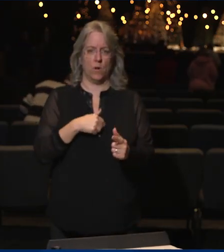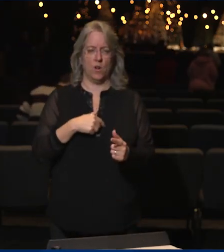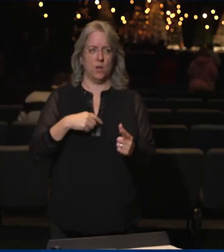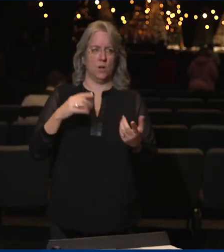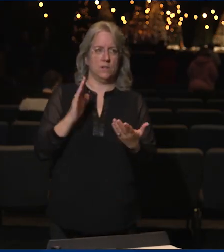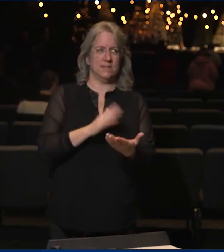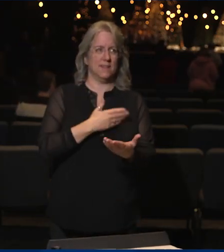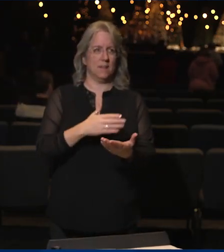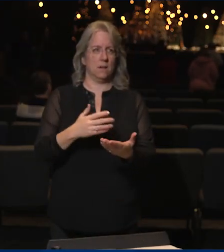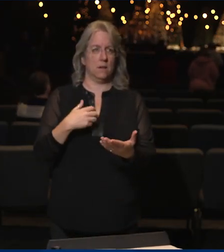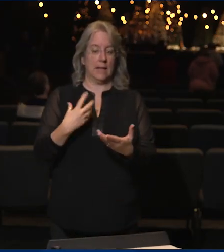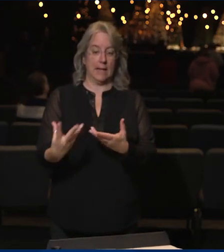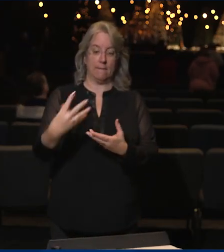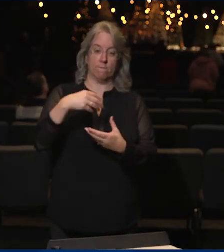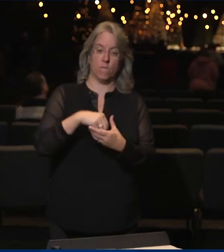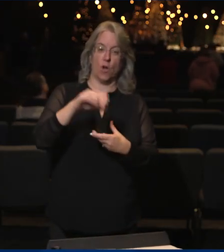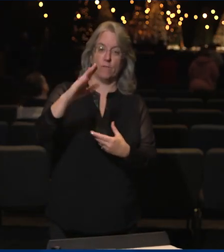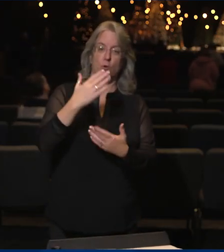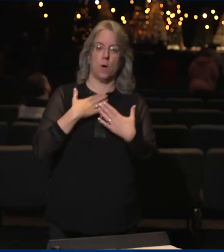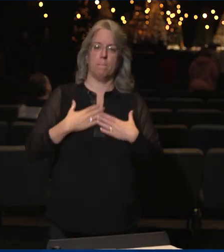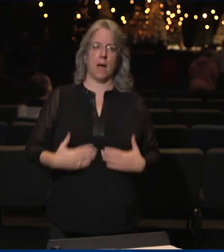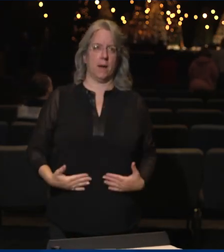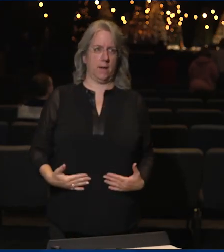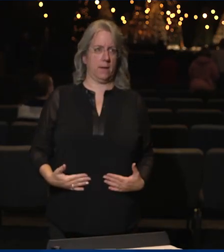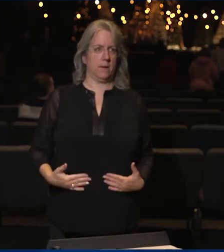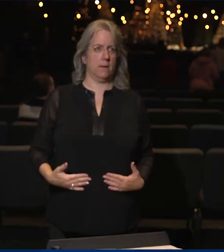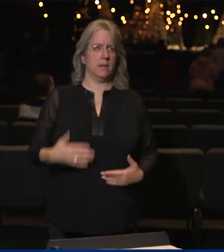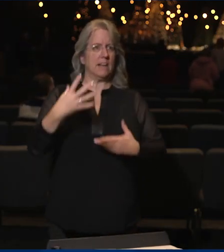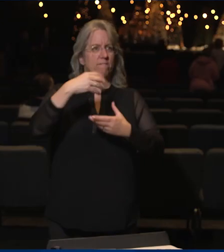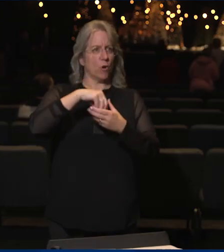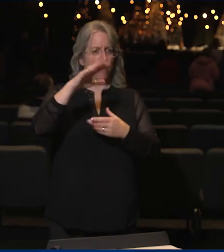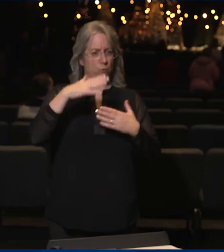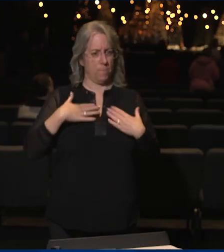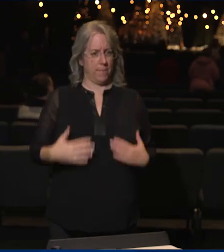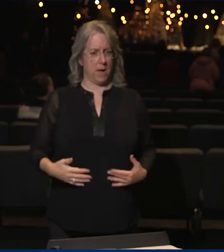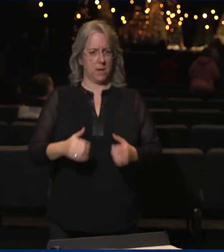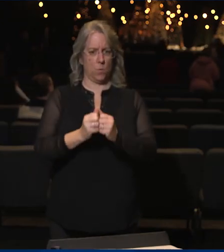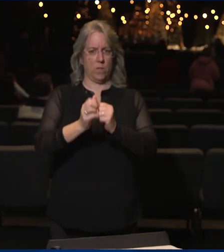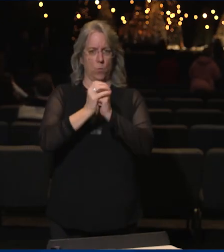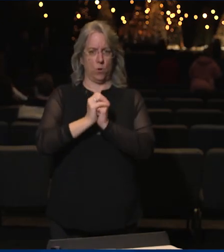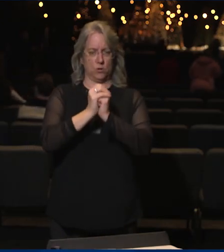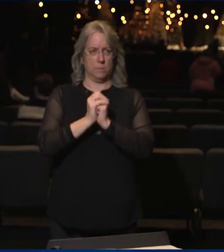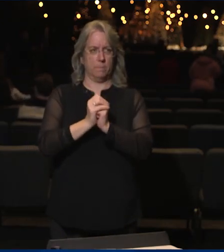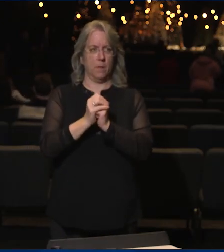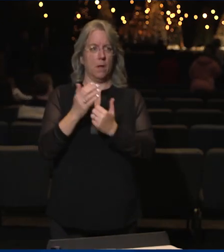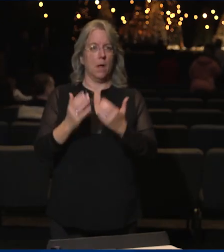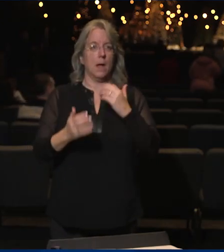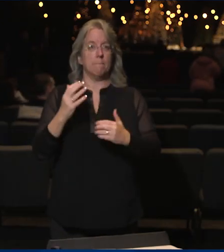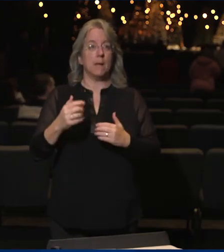body. Maybe you don't normally sing out loud. I want to invite you to sing out loud.